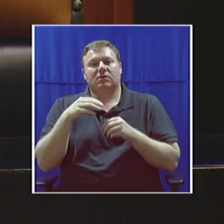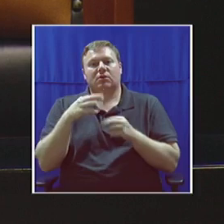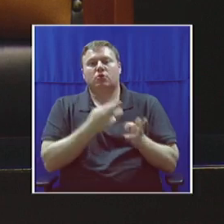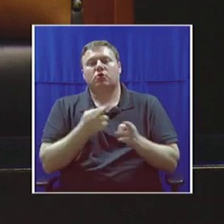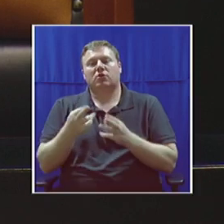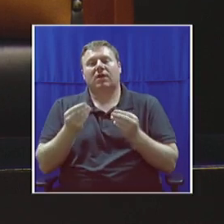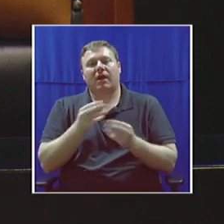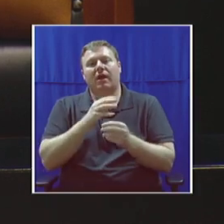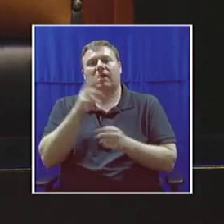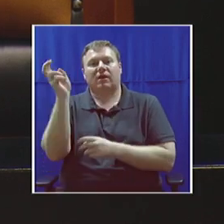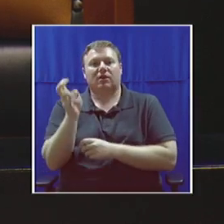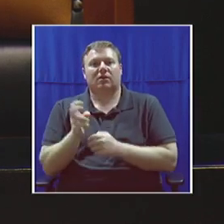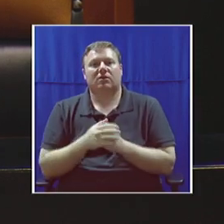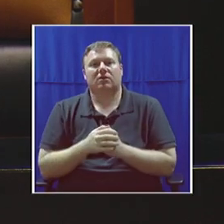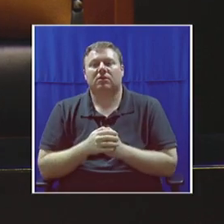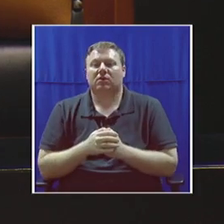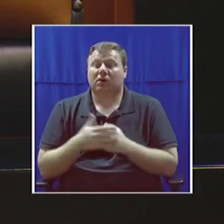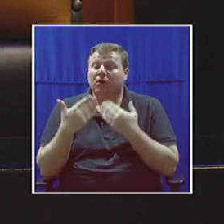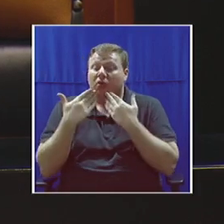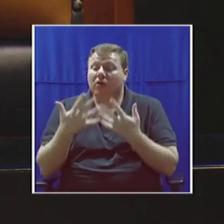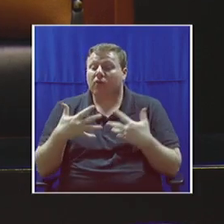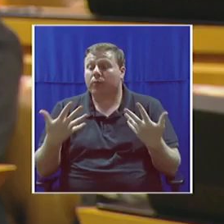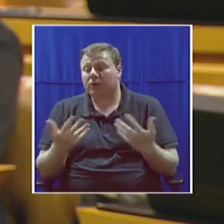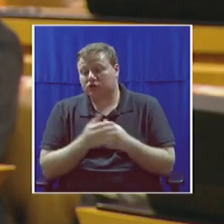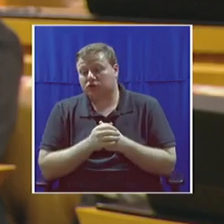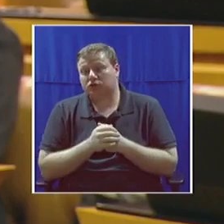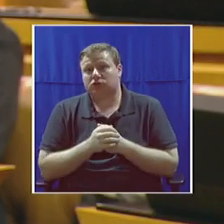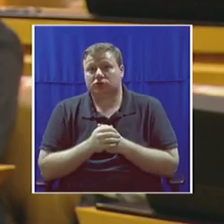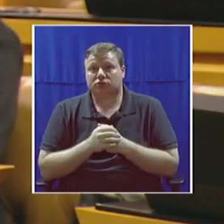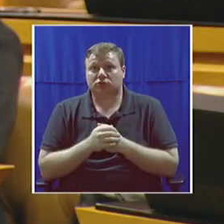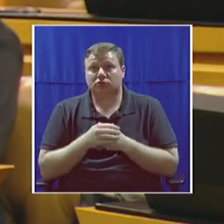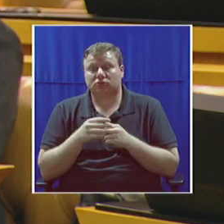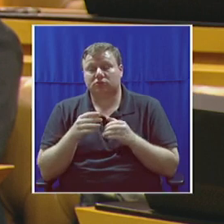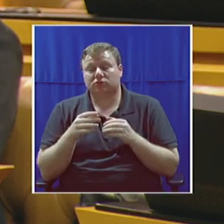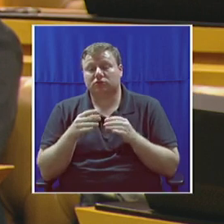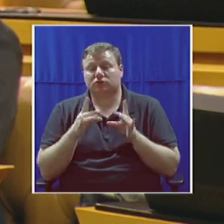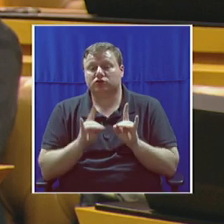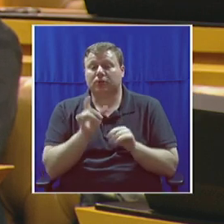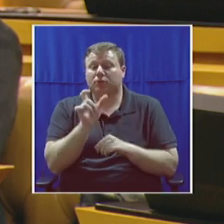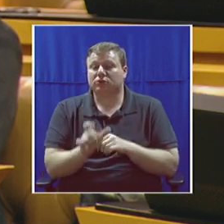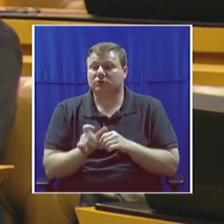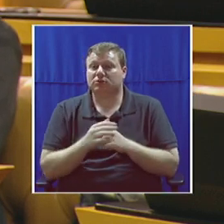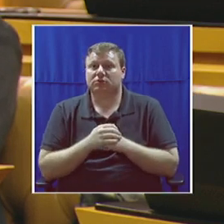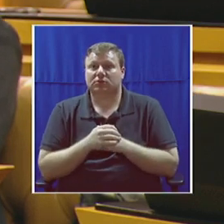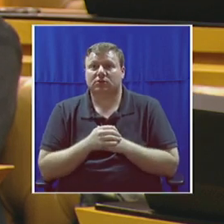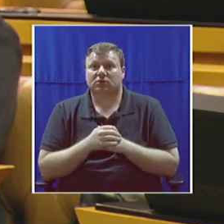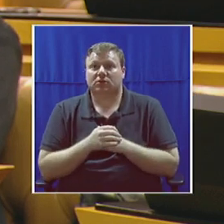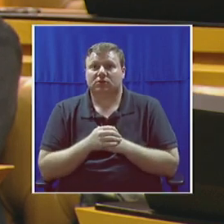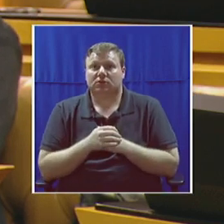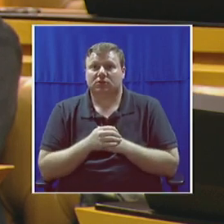Minister uh thank you very much chair person H the